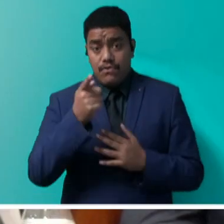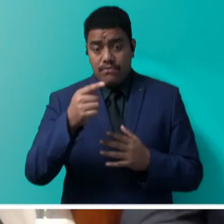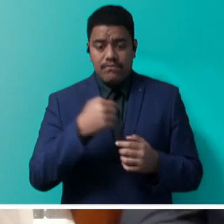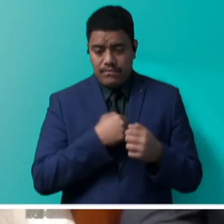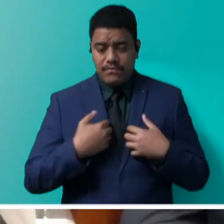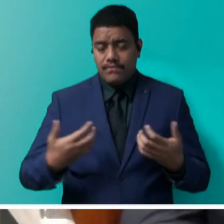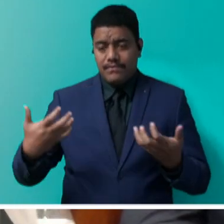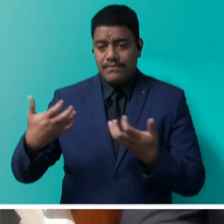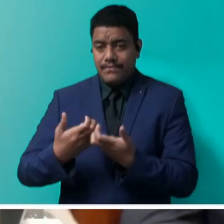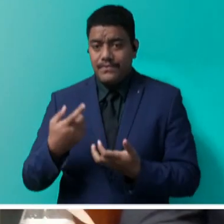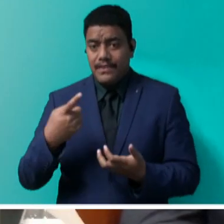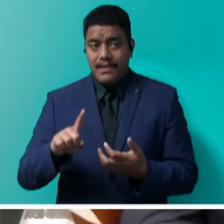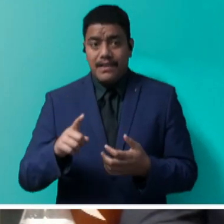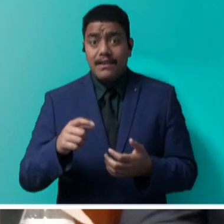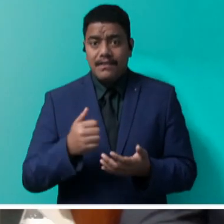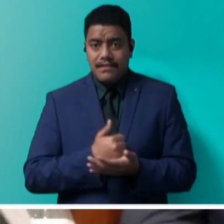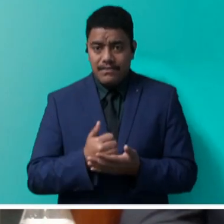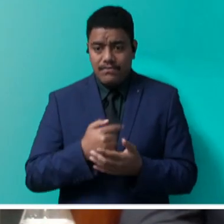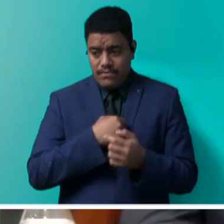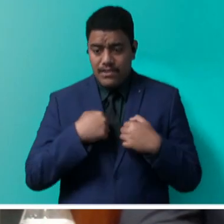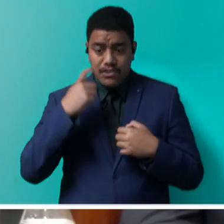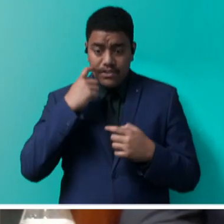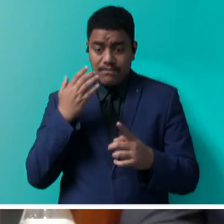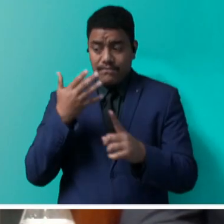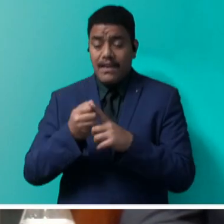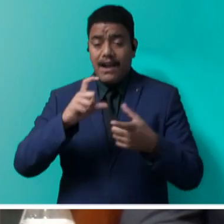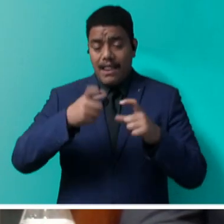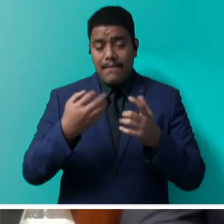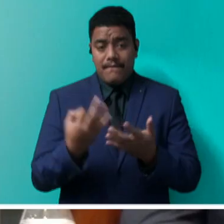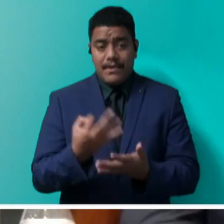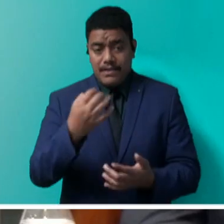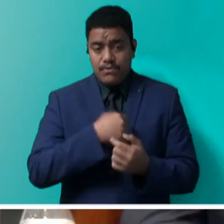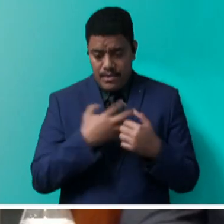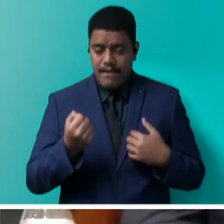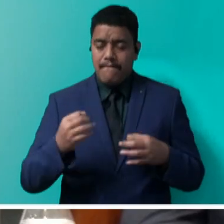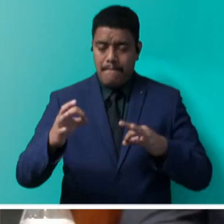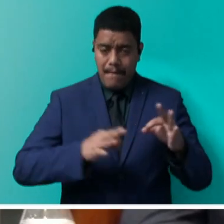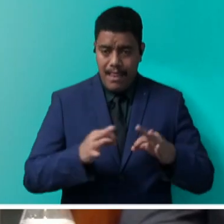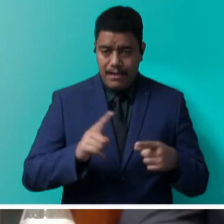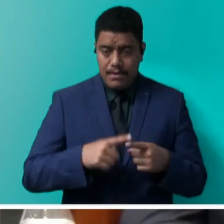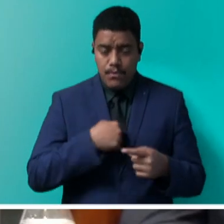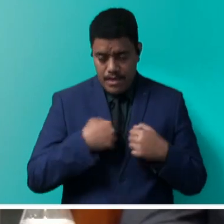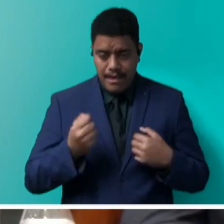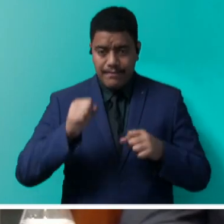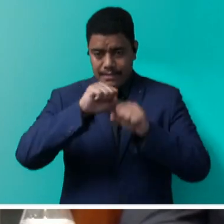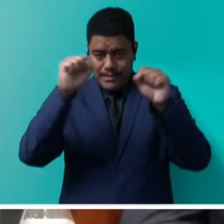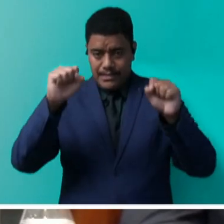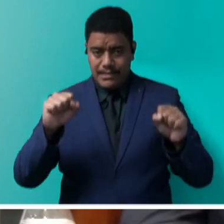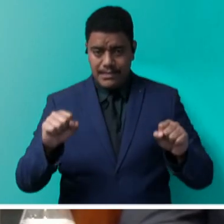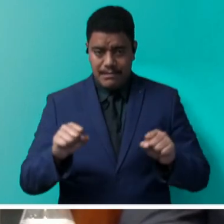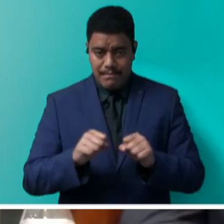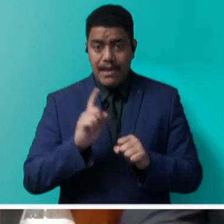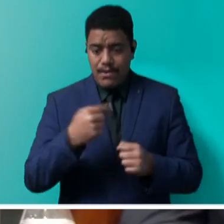collaboration and a proactive, innovative approach to climate finance, we have a plan, we have a system, and we have